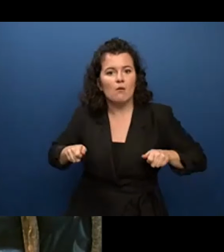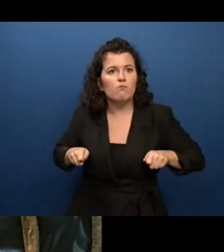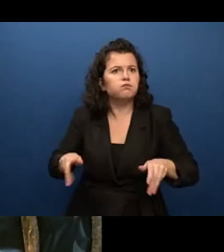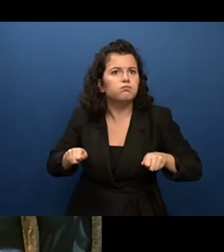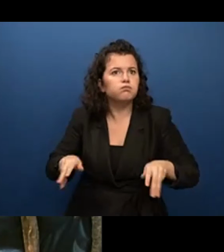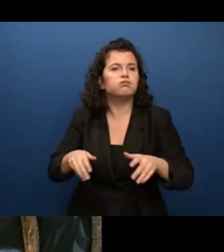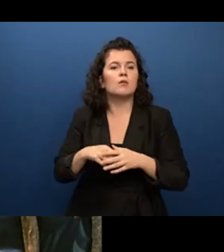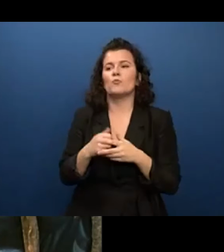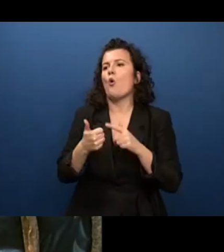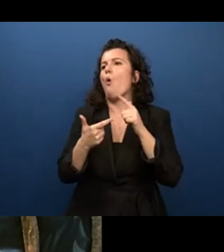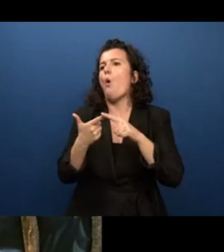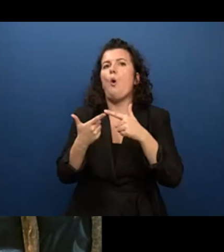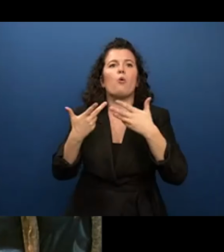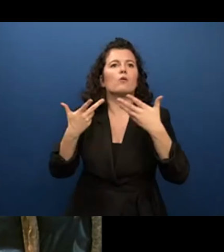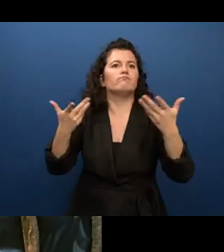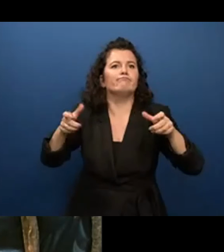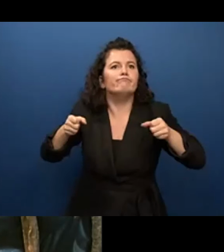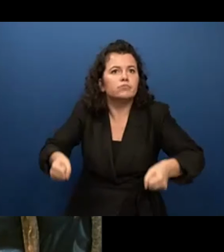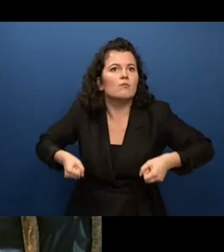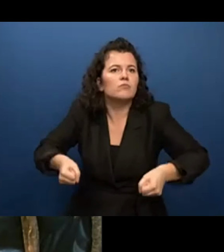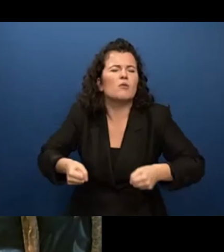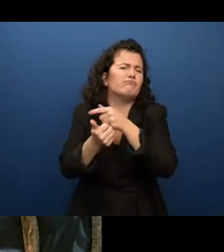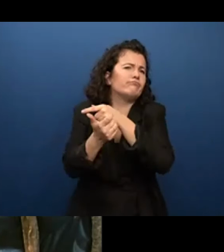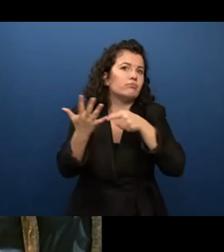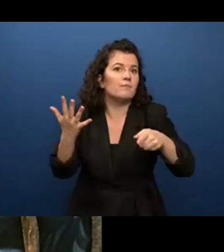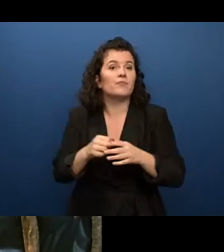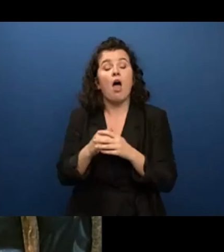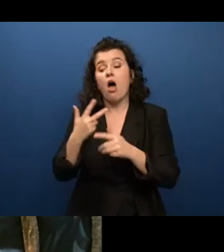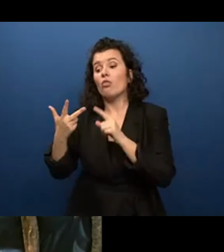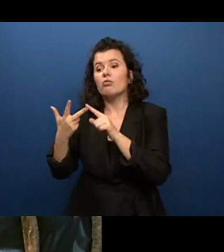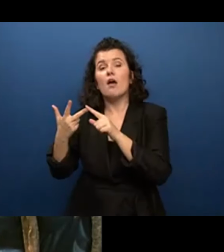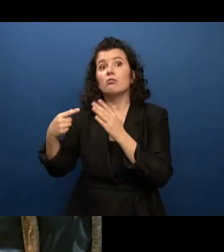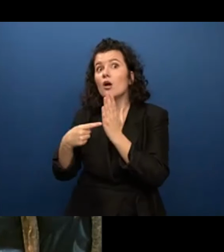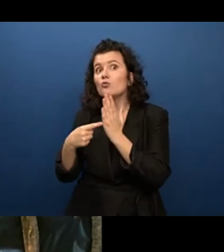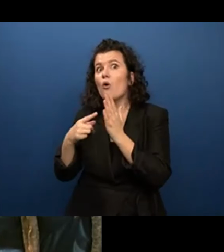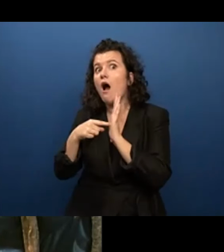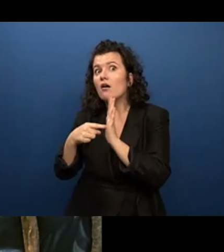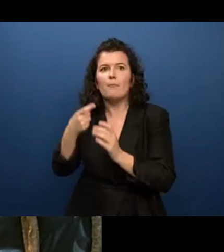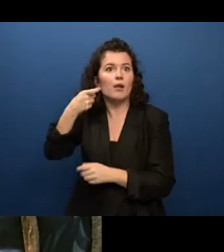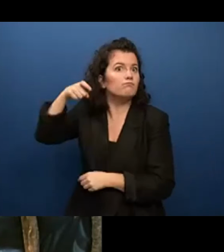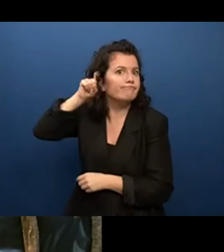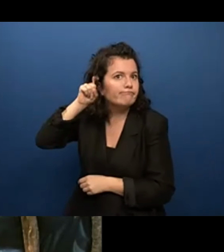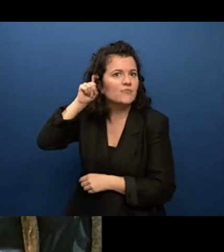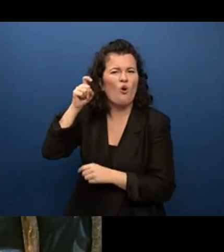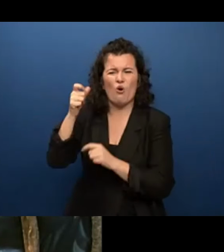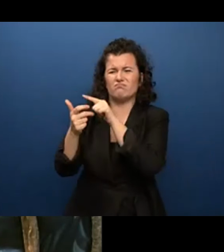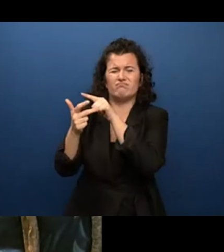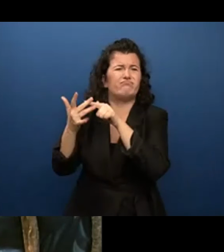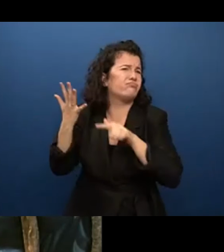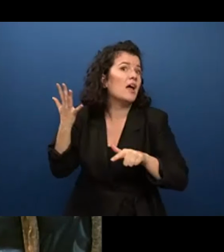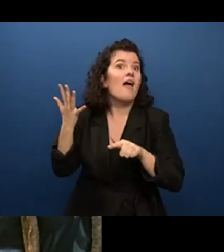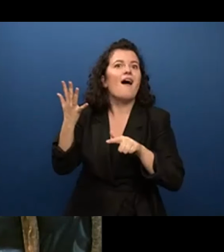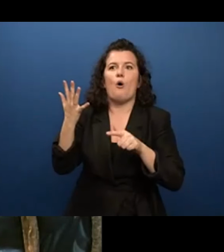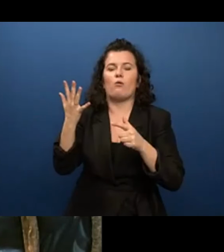hearing aids and eye gaze technology, just to give a couple of examples. So each of our speakers today will be talking about